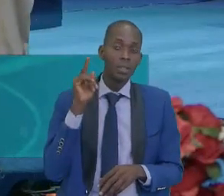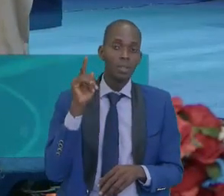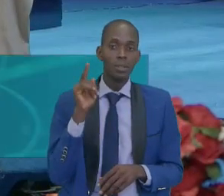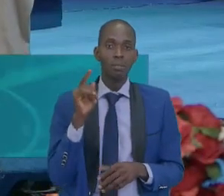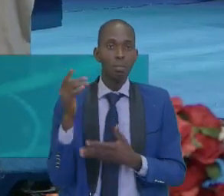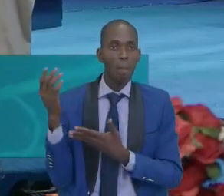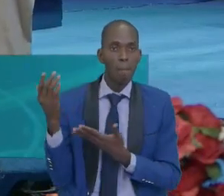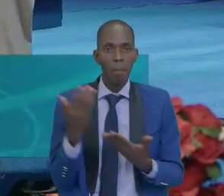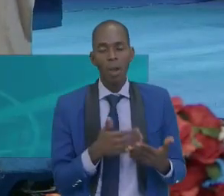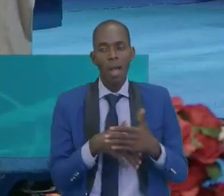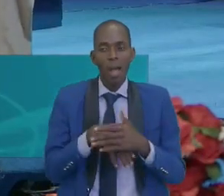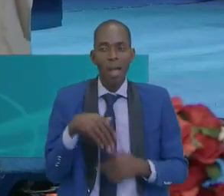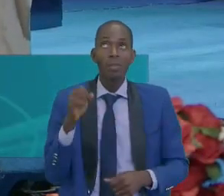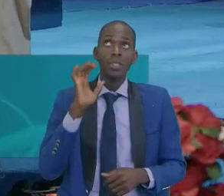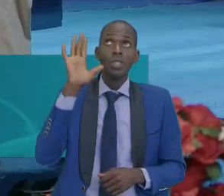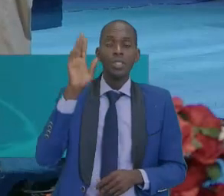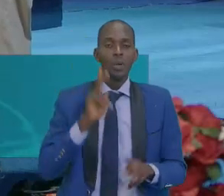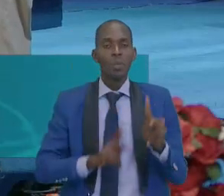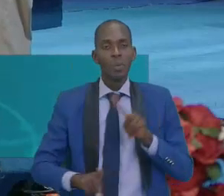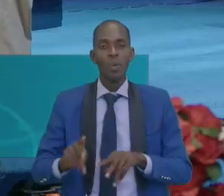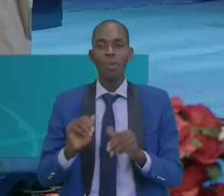people with joy,